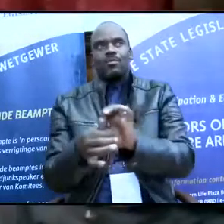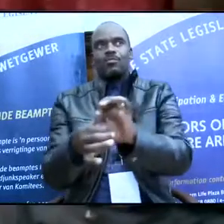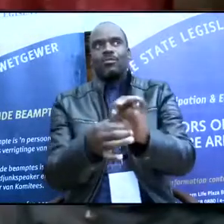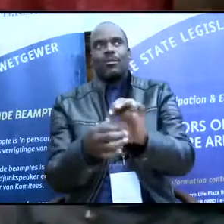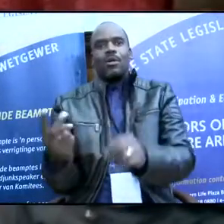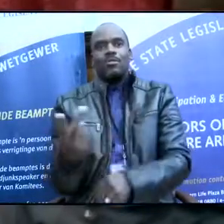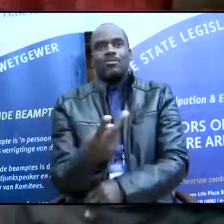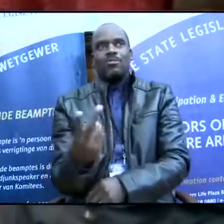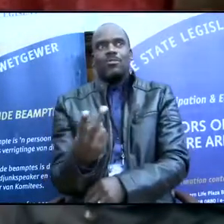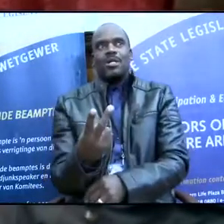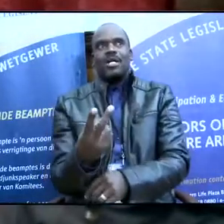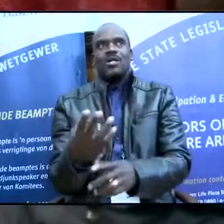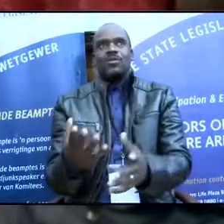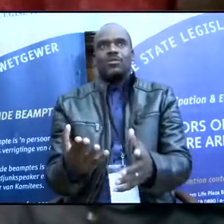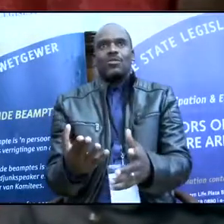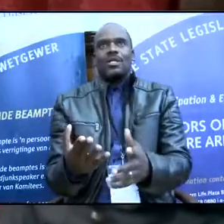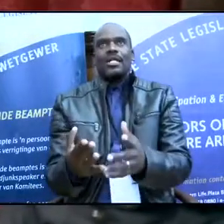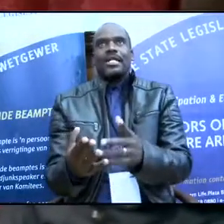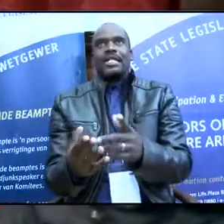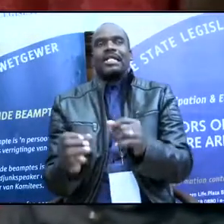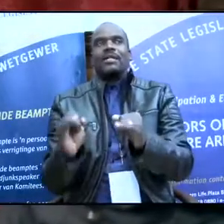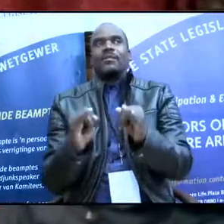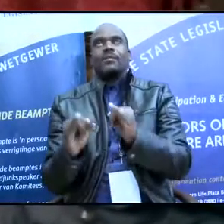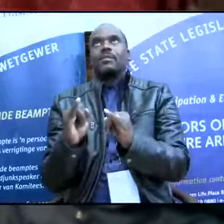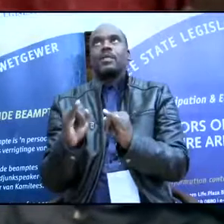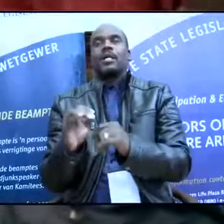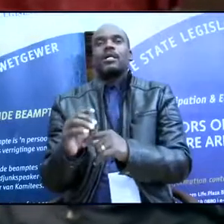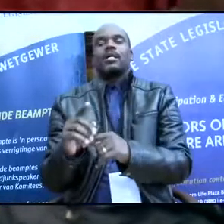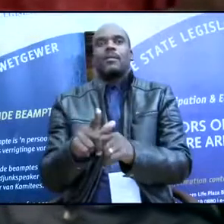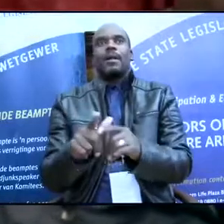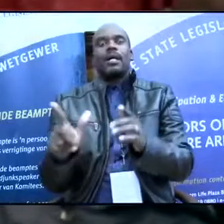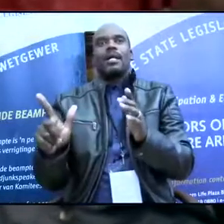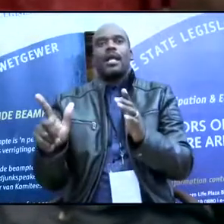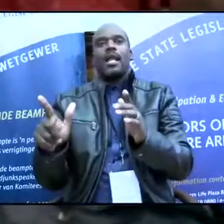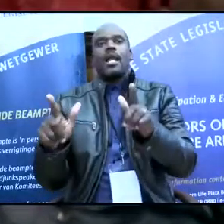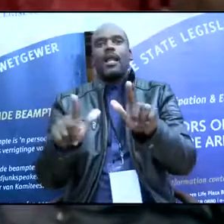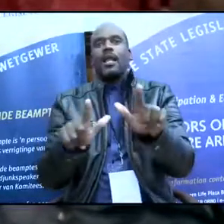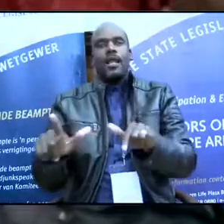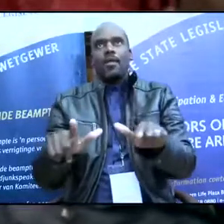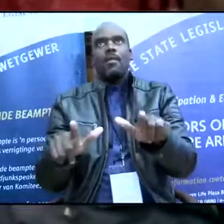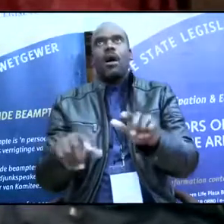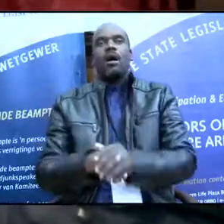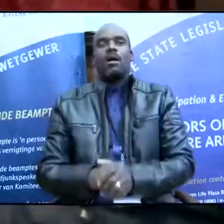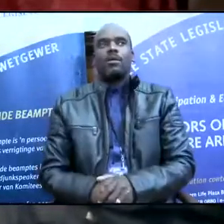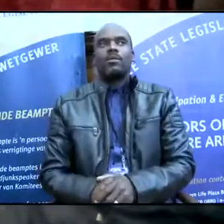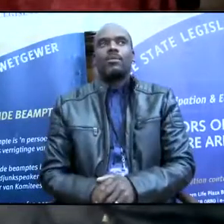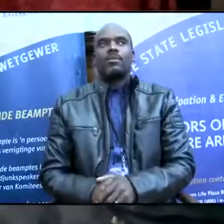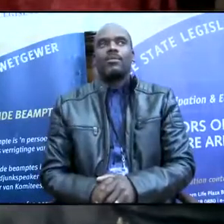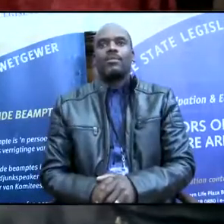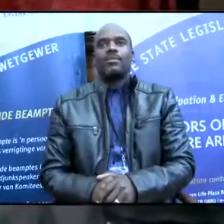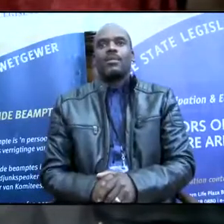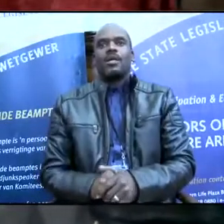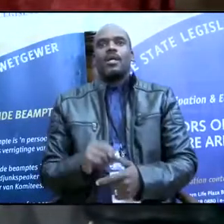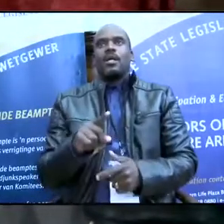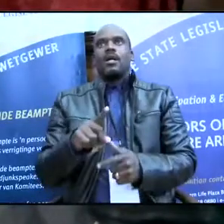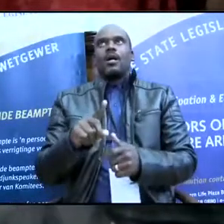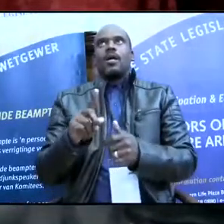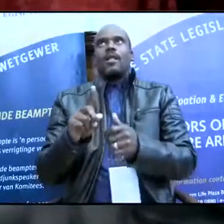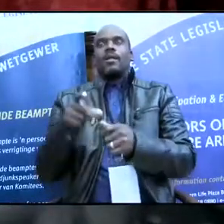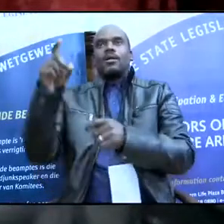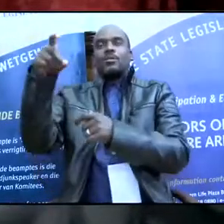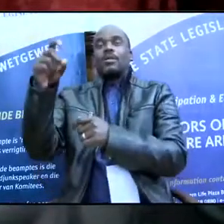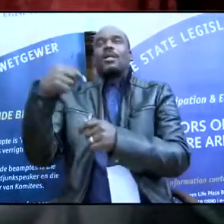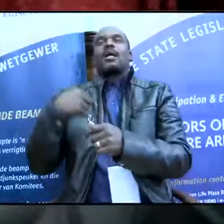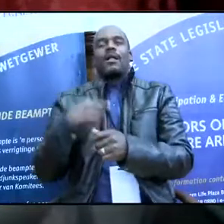government industry business labor and civil society honourable speaker as we stand